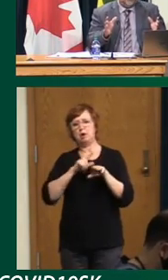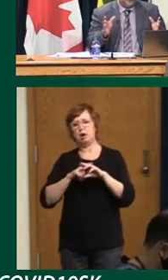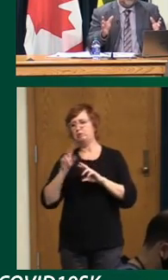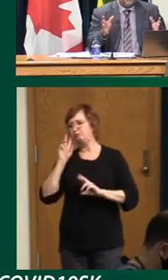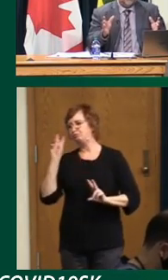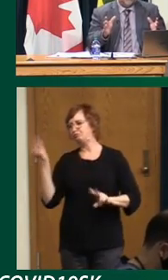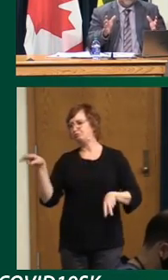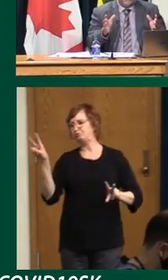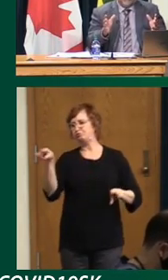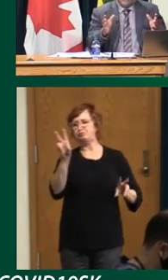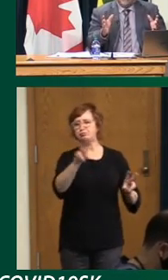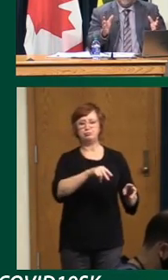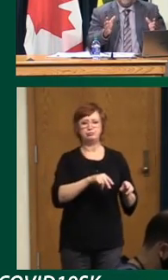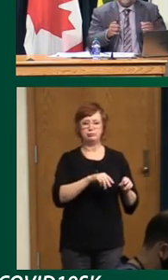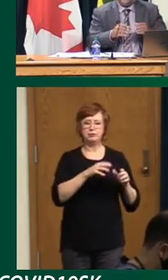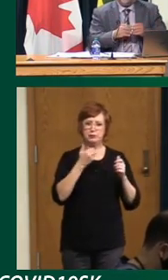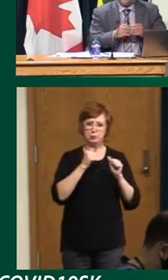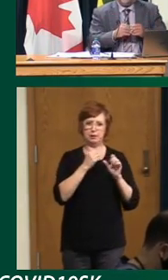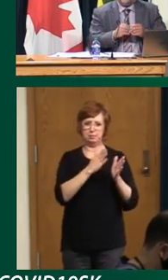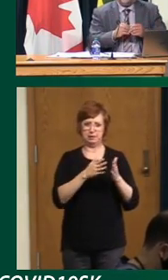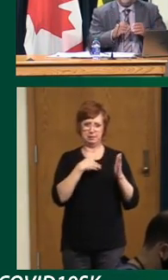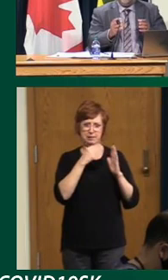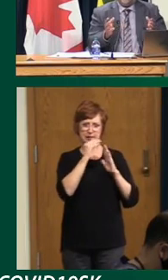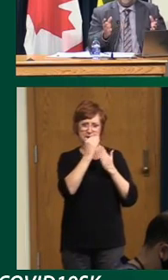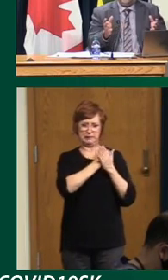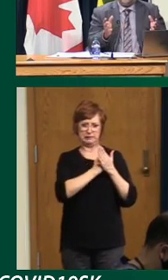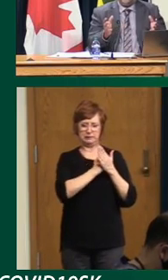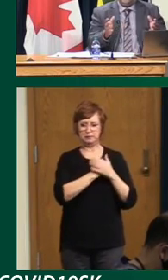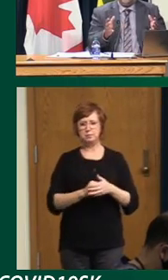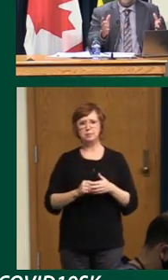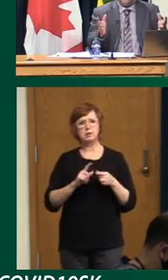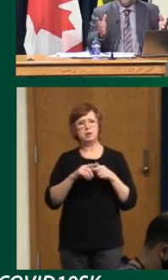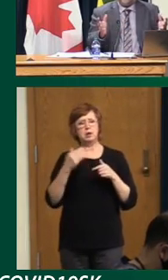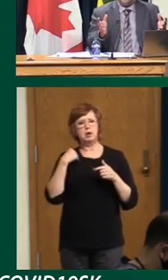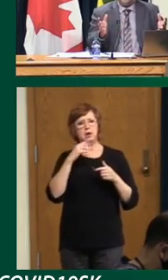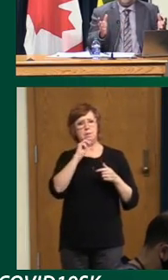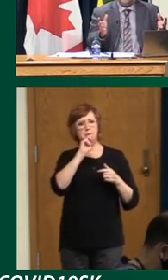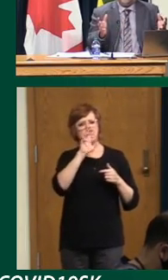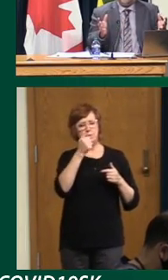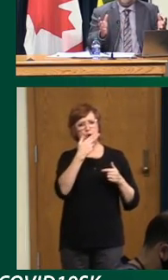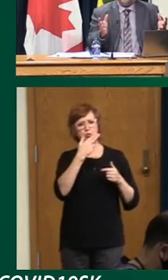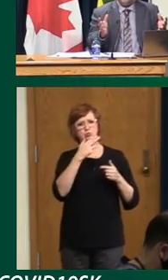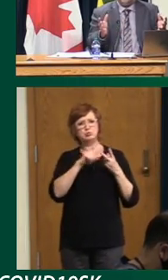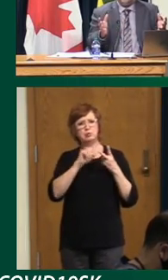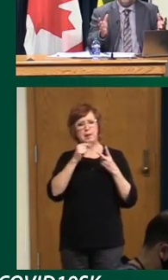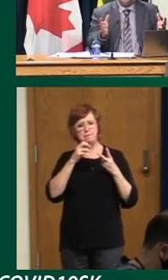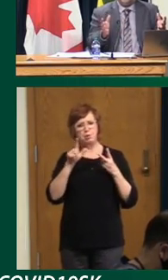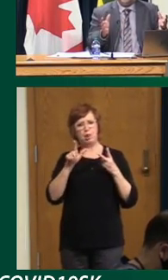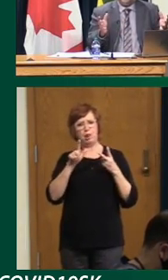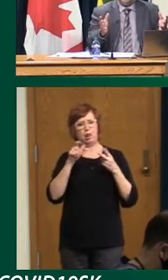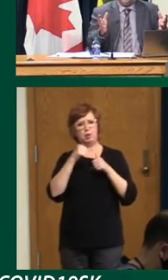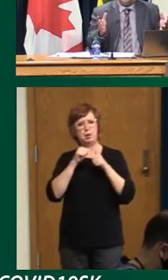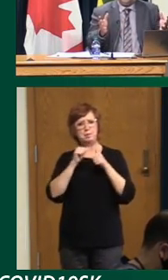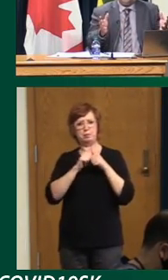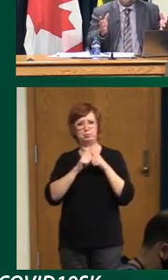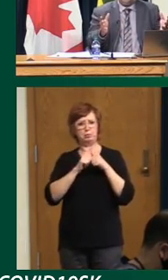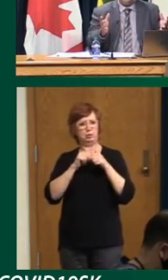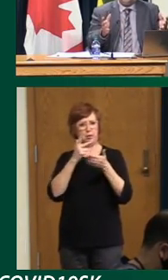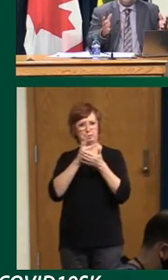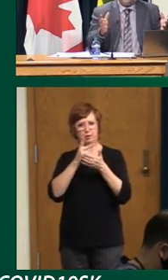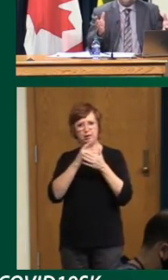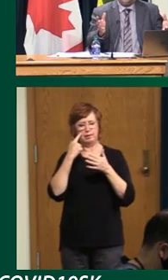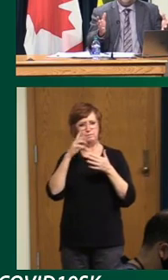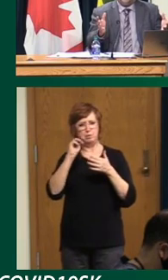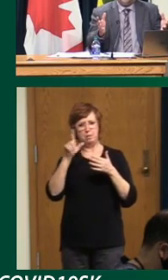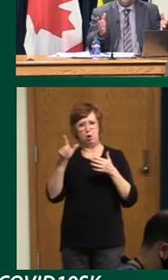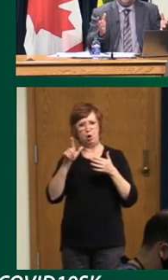we need to revisit. And I was saying that in March, April, our parking lots were empty in commercial areas. Now, if you